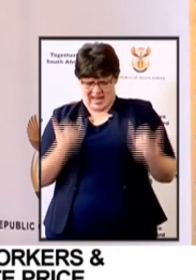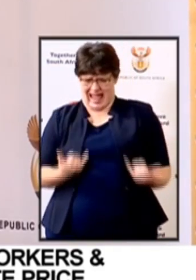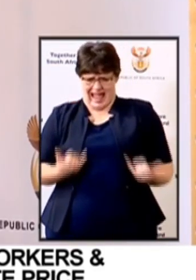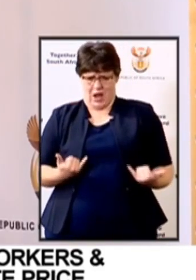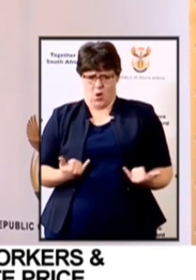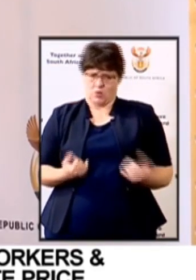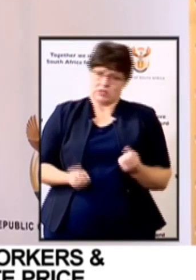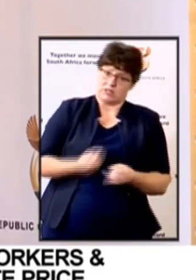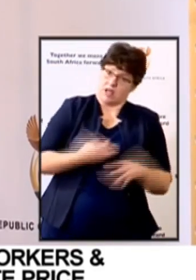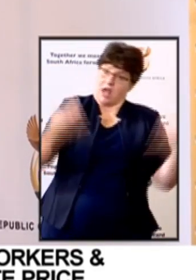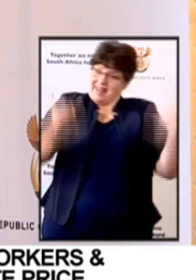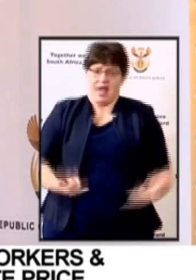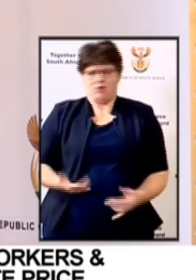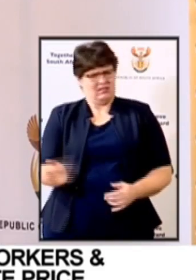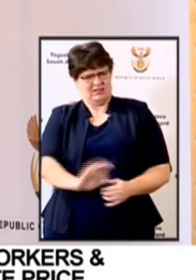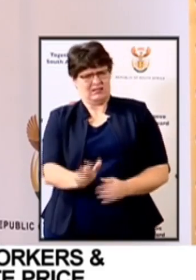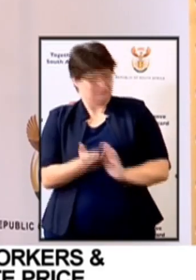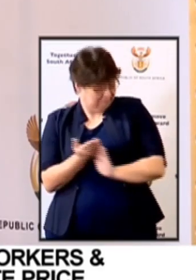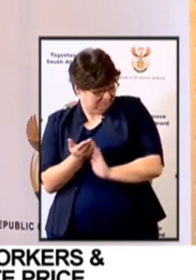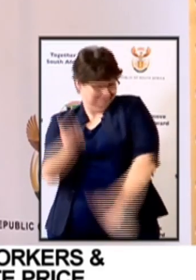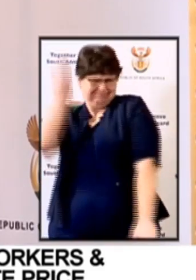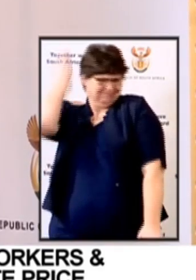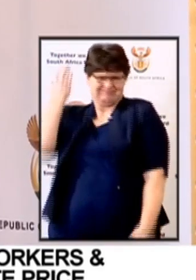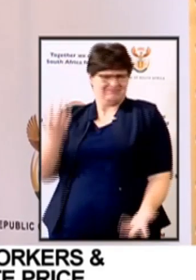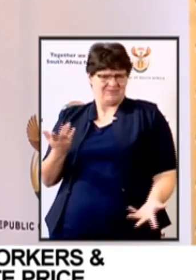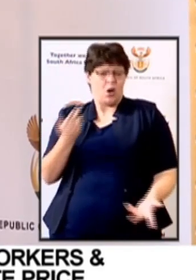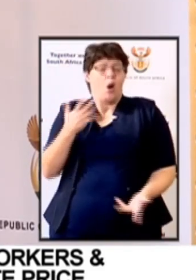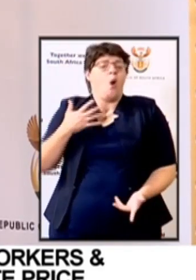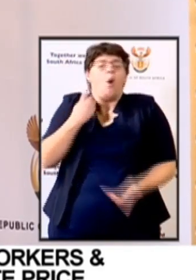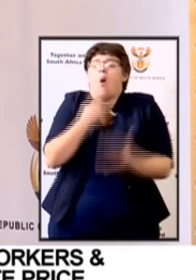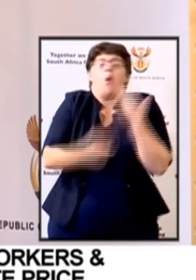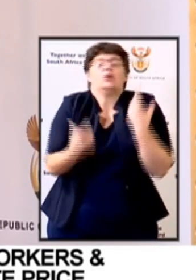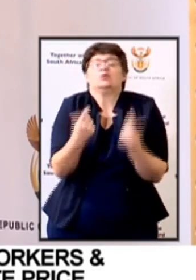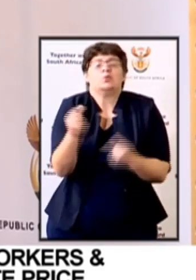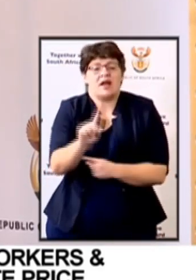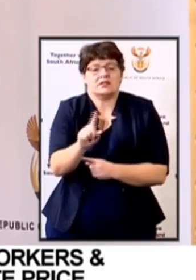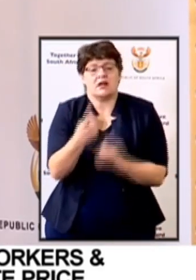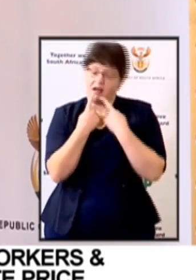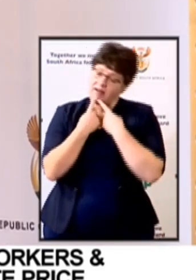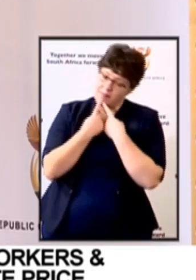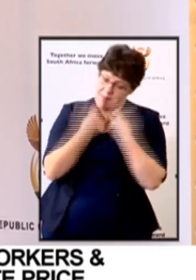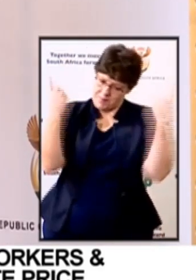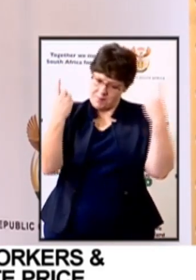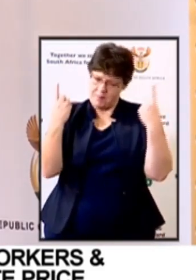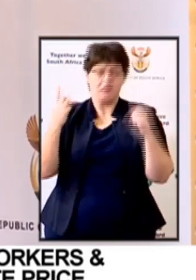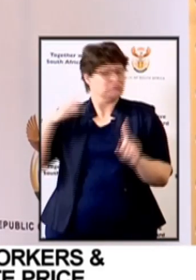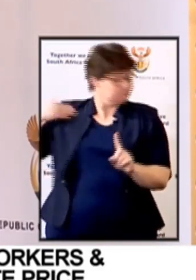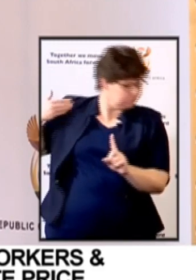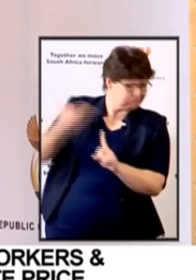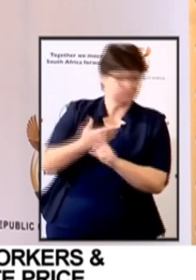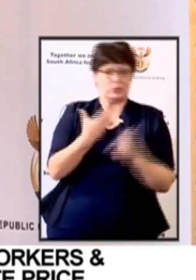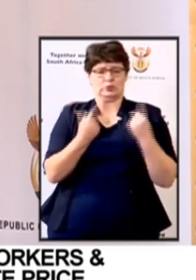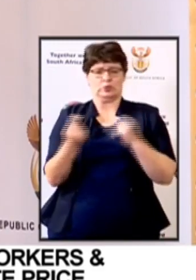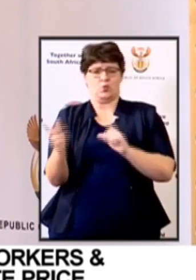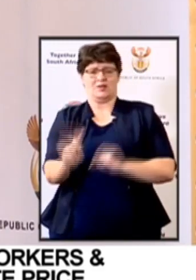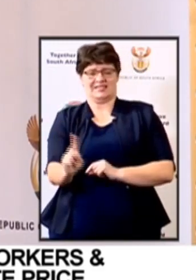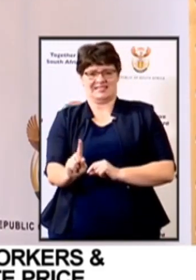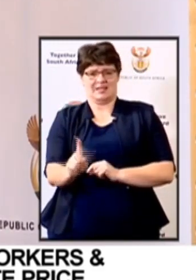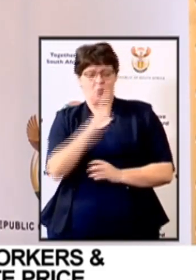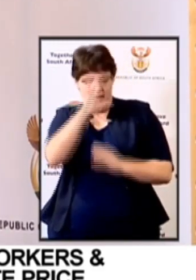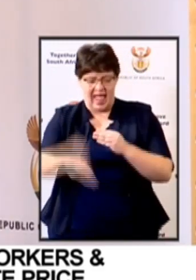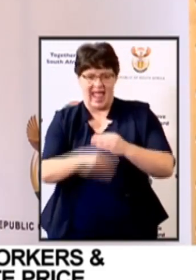work is only starting now. We're merely adding on what we've always been doing and